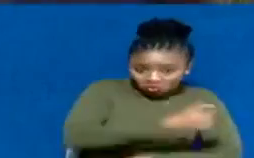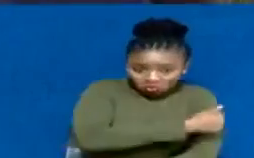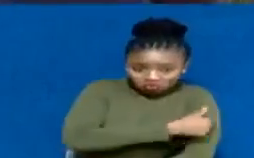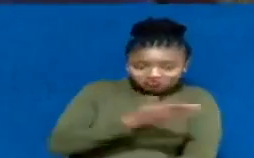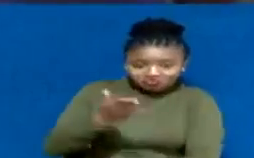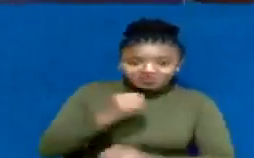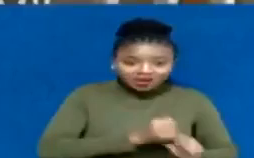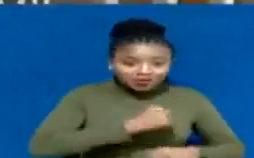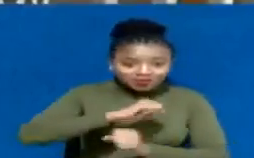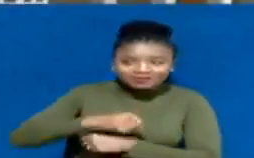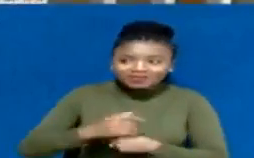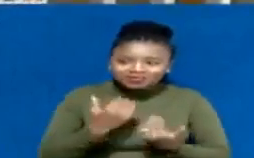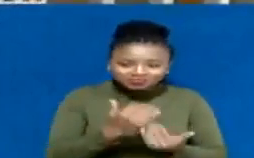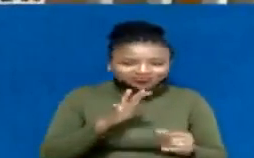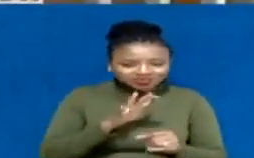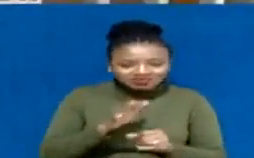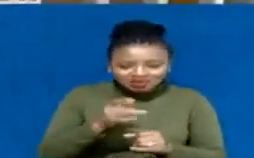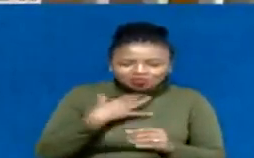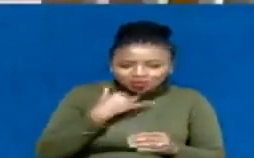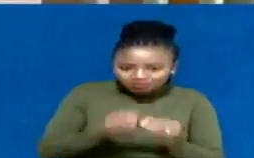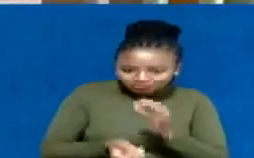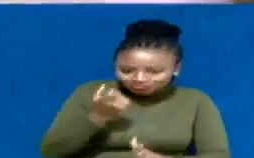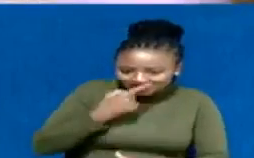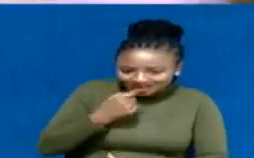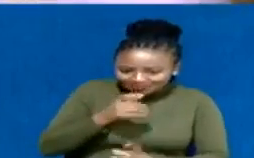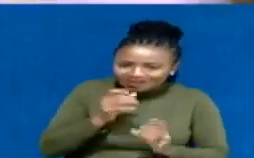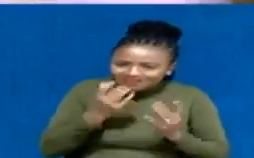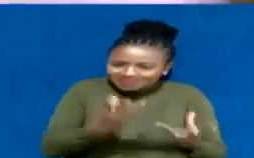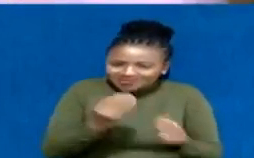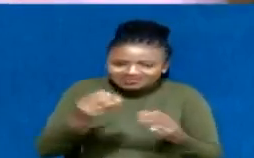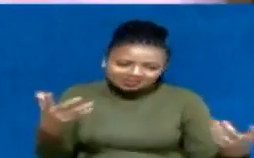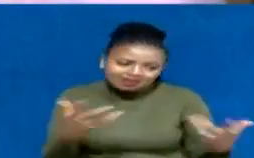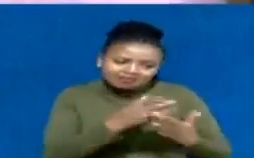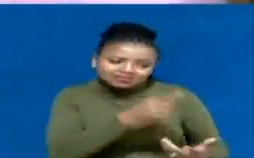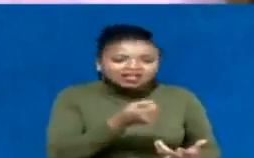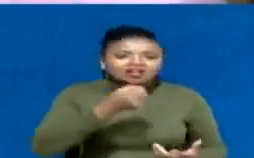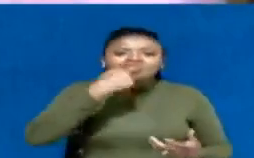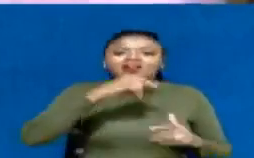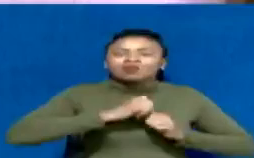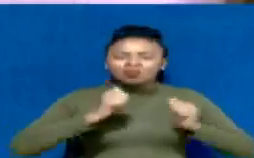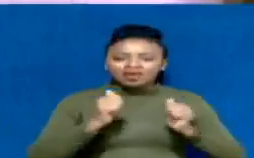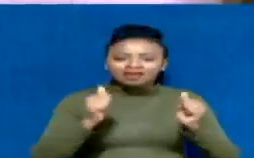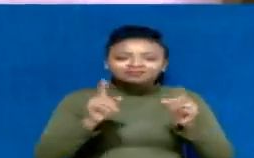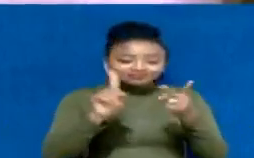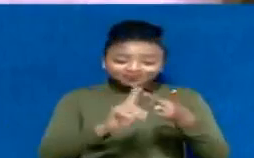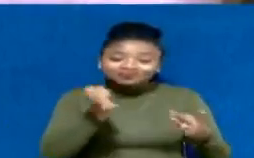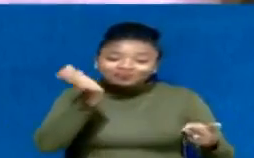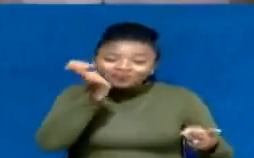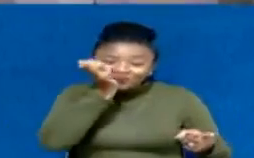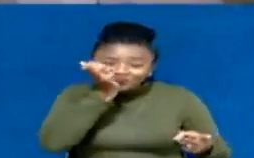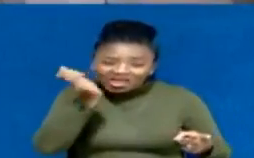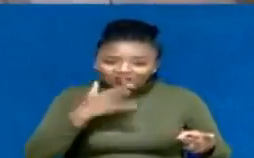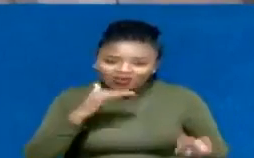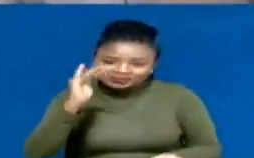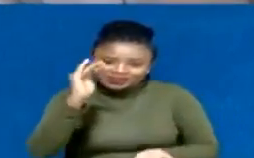trials of a more child-friendly drug. Among the components the new drug seeks to get rid of is the bitter taste, while